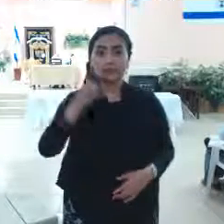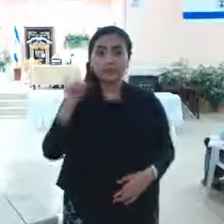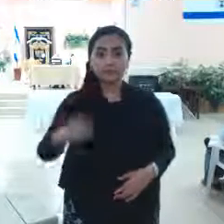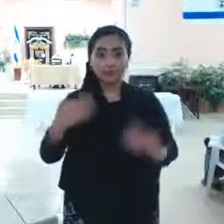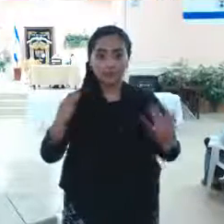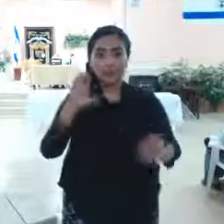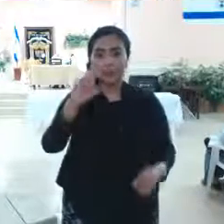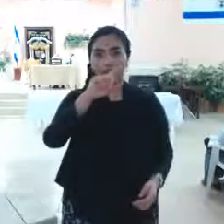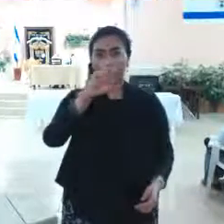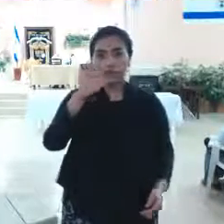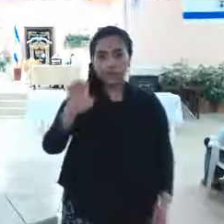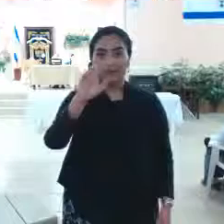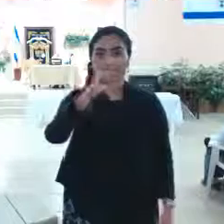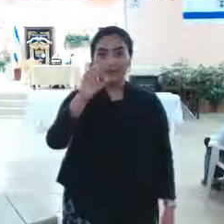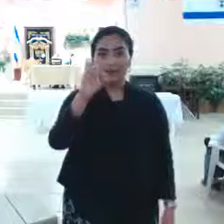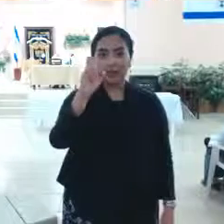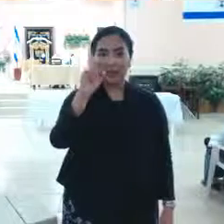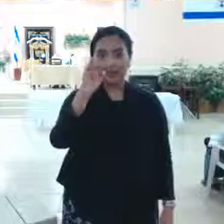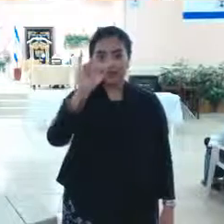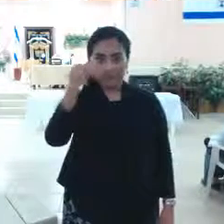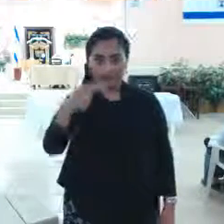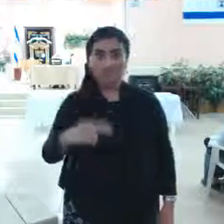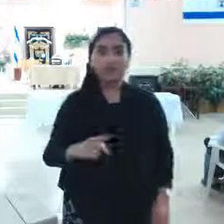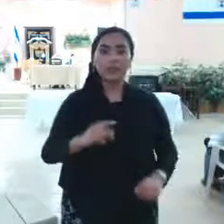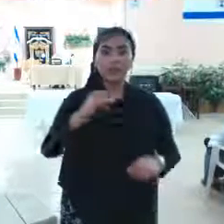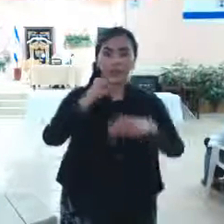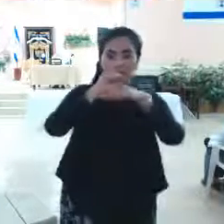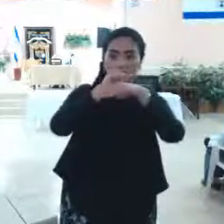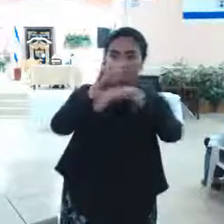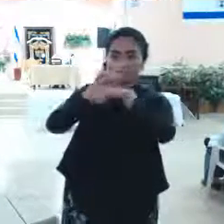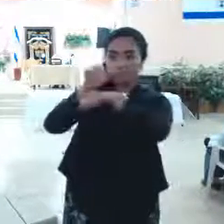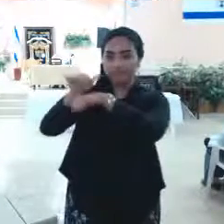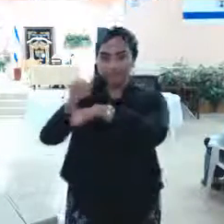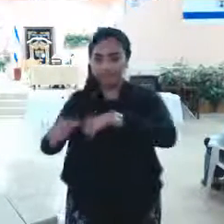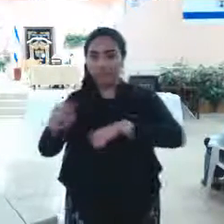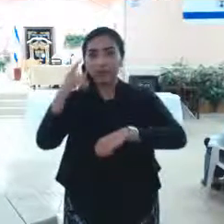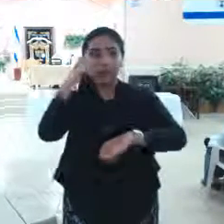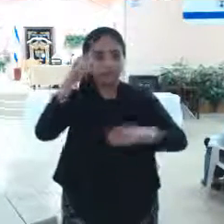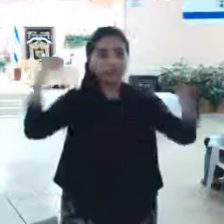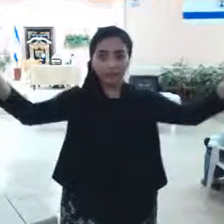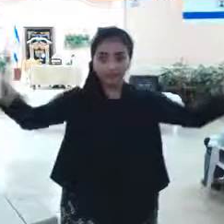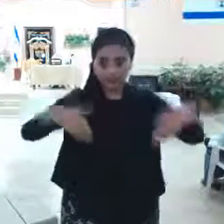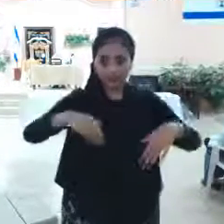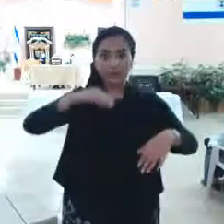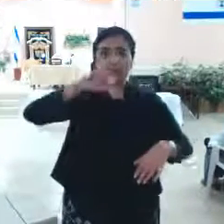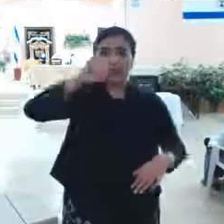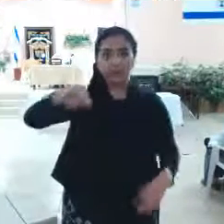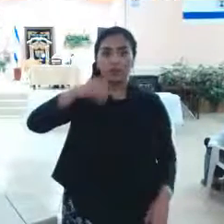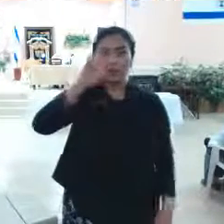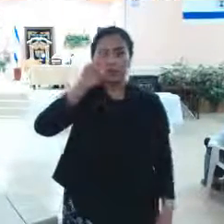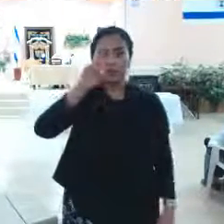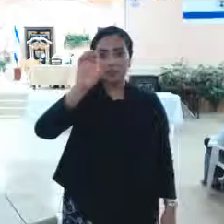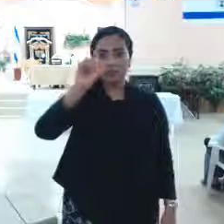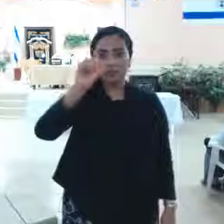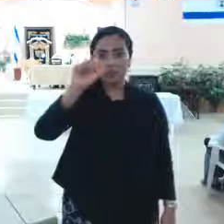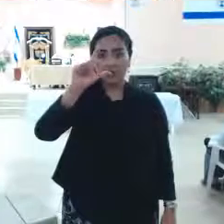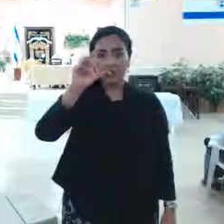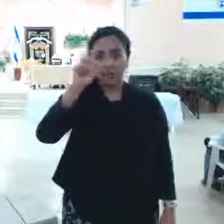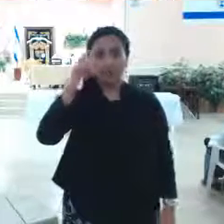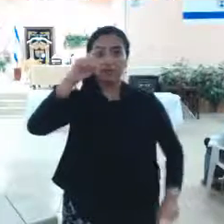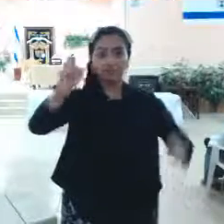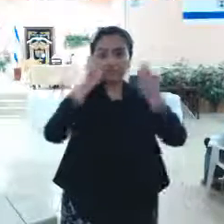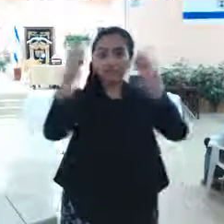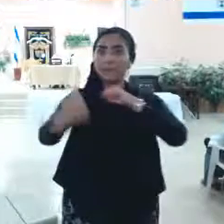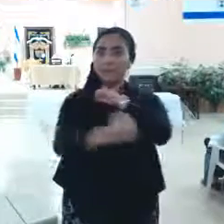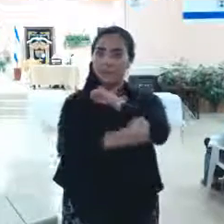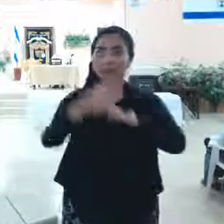después Ezequías por todo Israel y Judá, y escribió cartas a Efraín y Manashe para que viniesen a Jerusalén, a la casa de Yahweh, para celebrar Pesaj